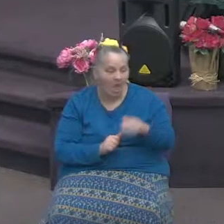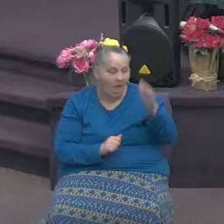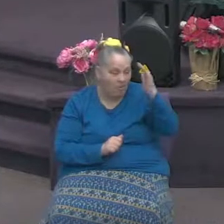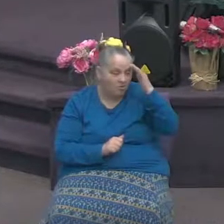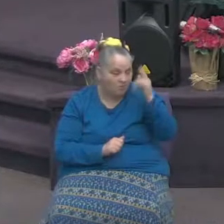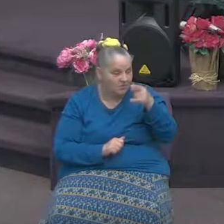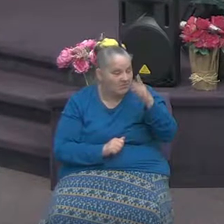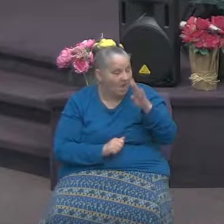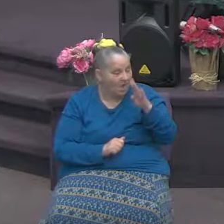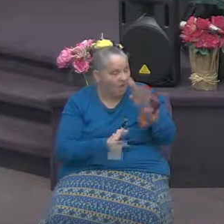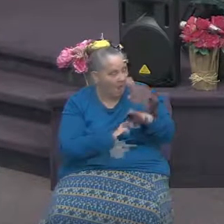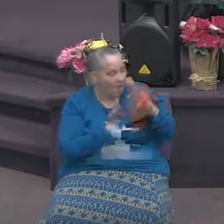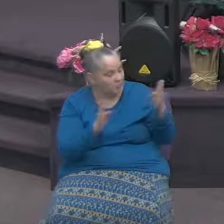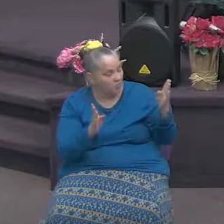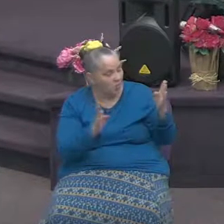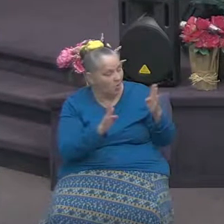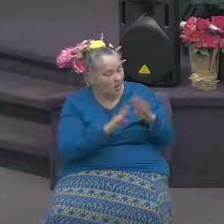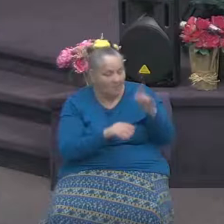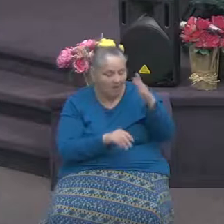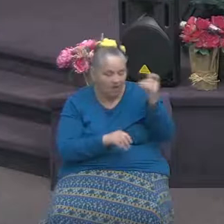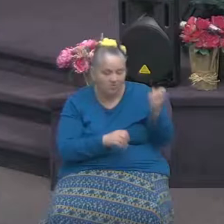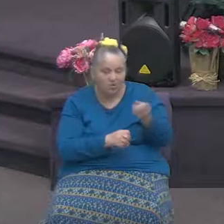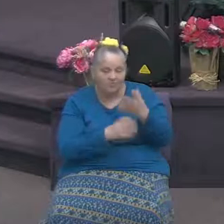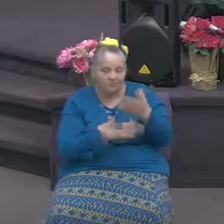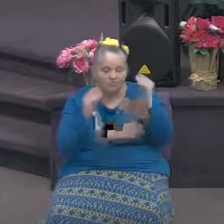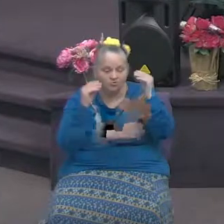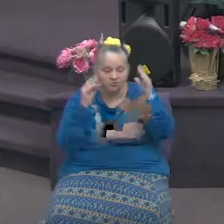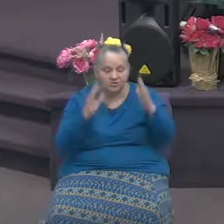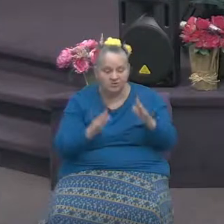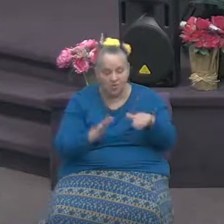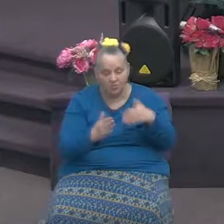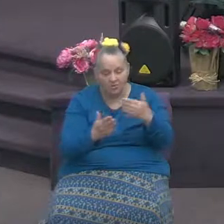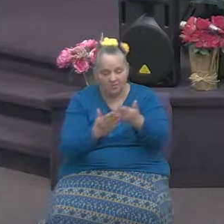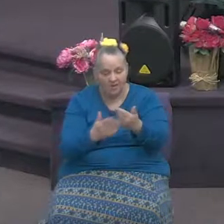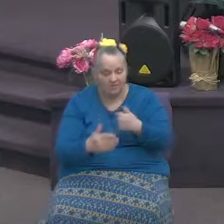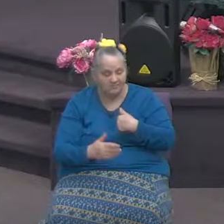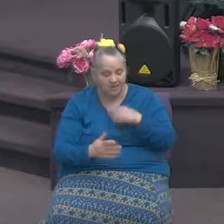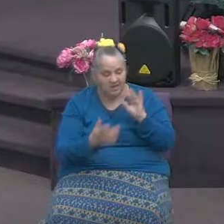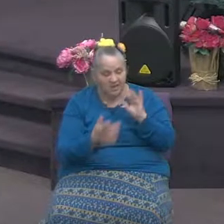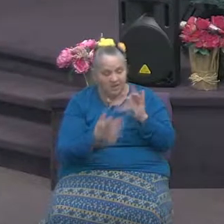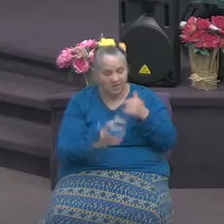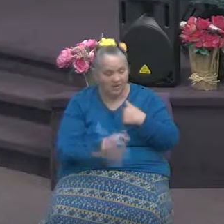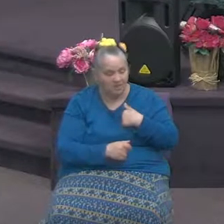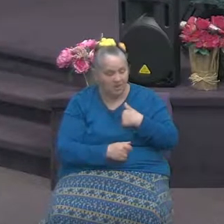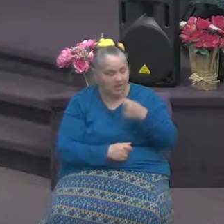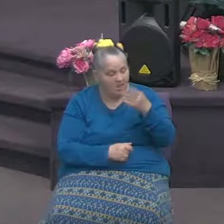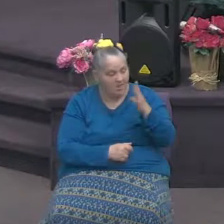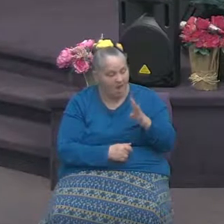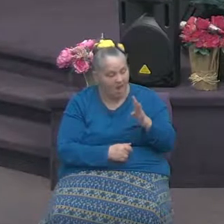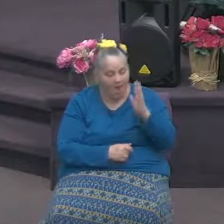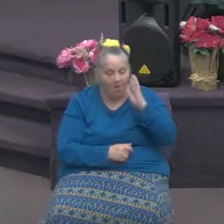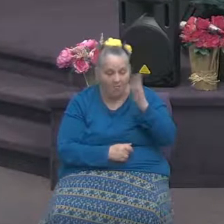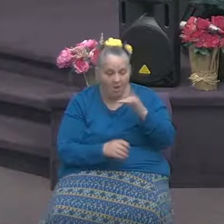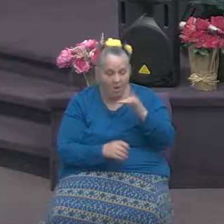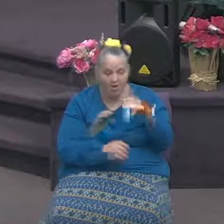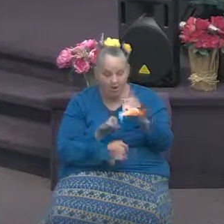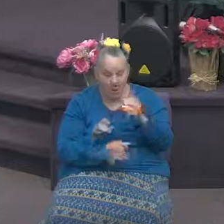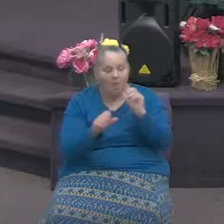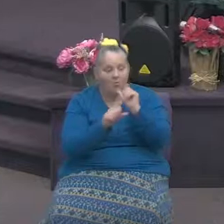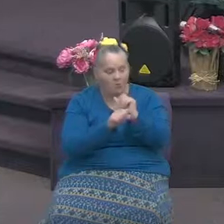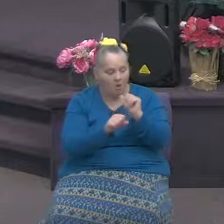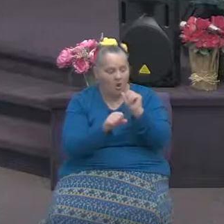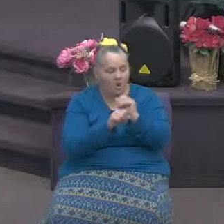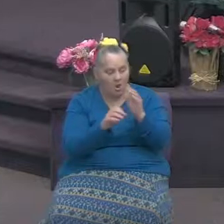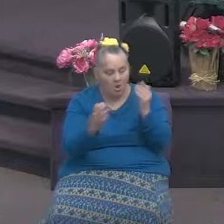that God has opened a door, because so many of those teachers have reached out to me and connected with me. And God is going to do a